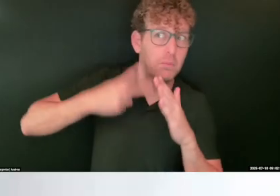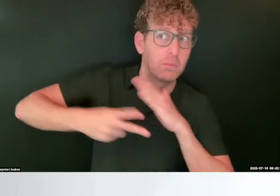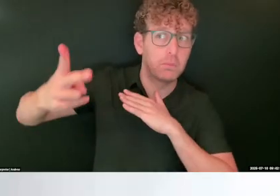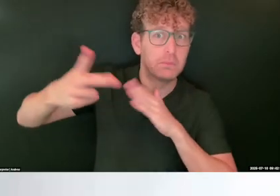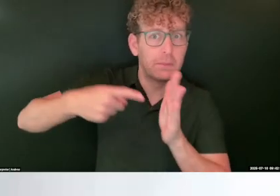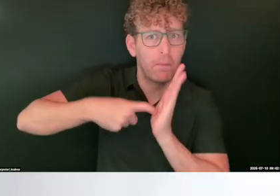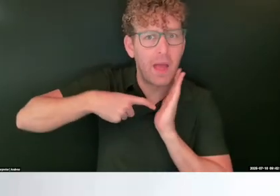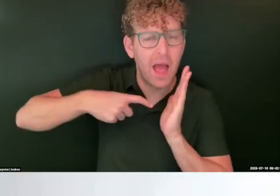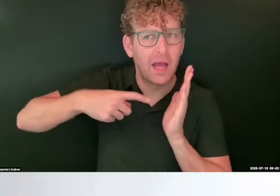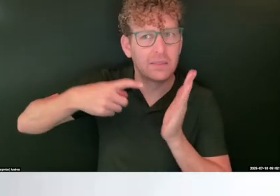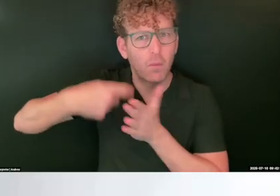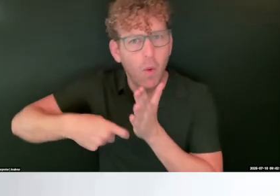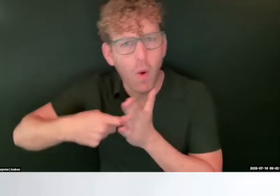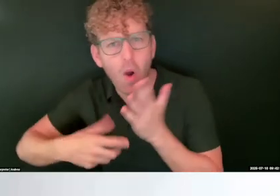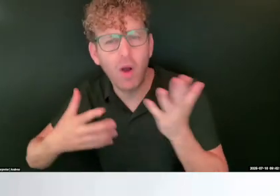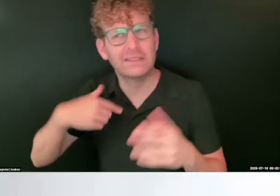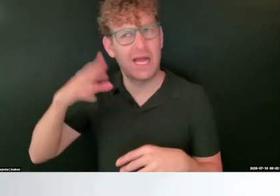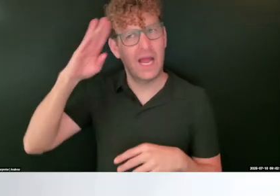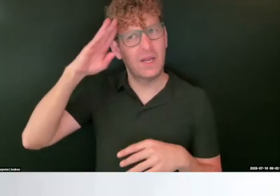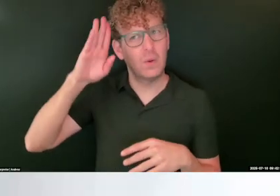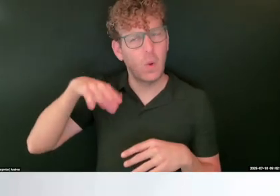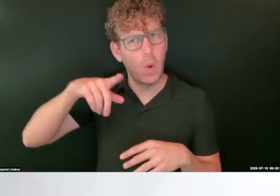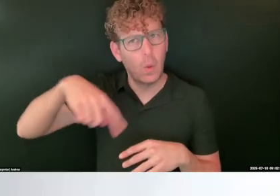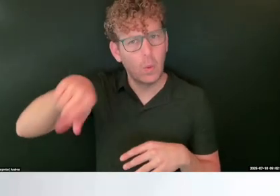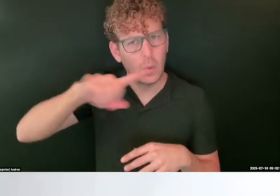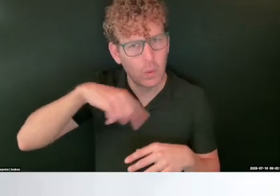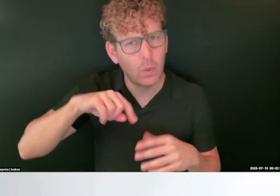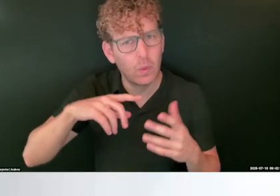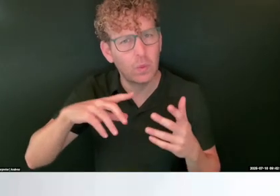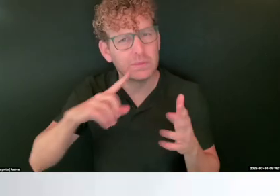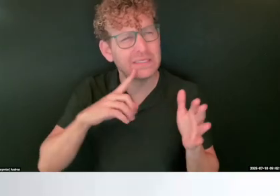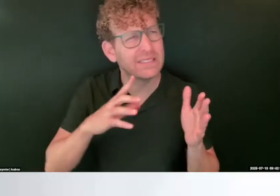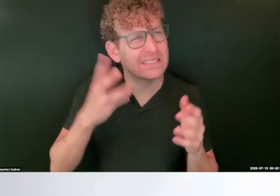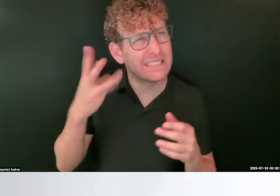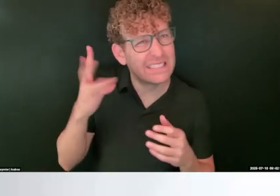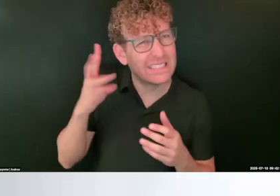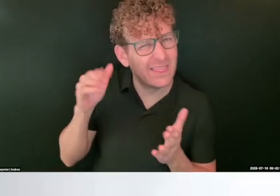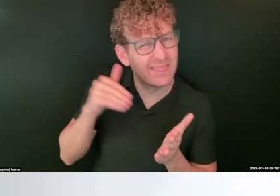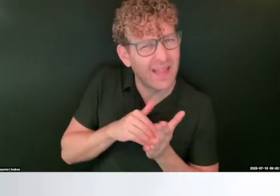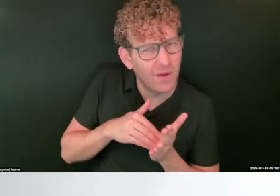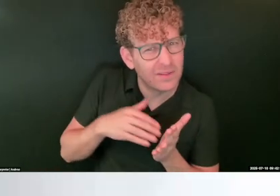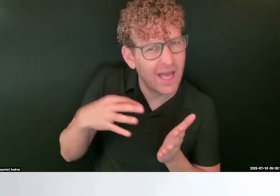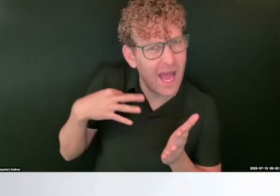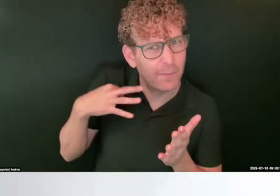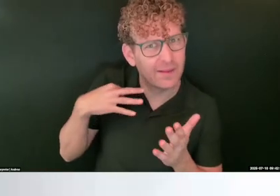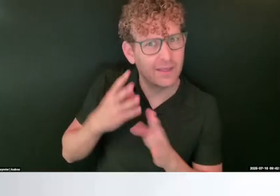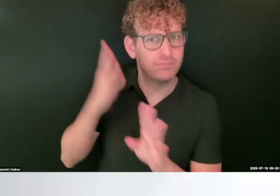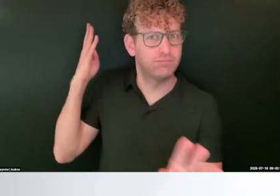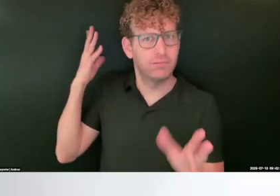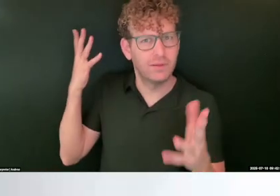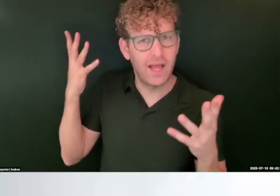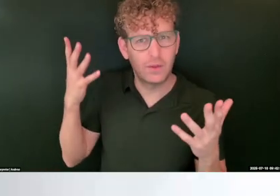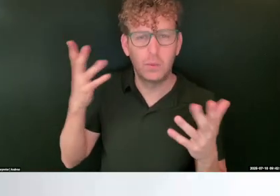demand that will cause. So I know that you guys listed 16,000 applications in your queue and you